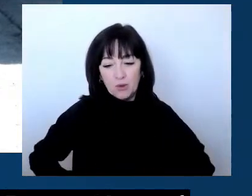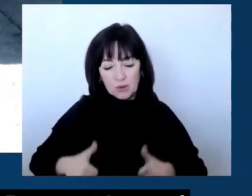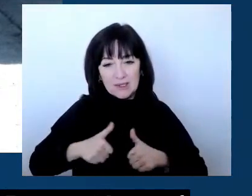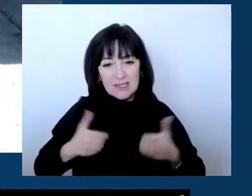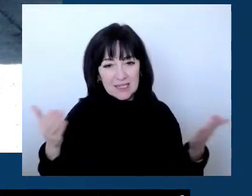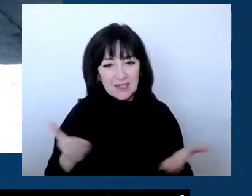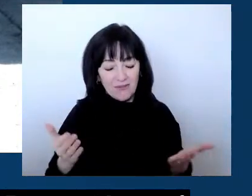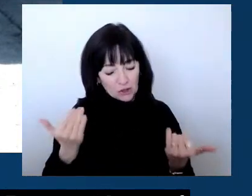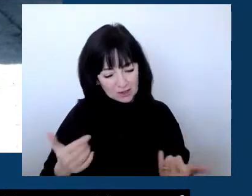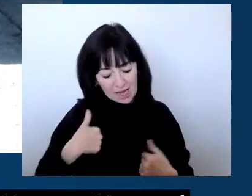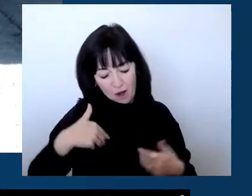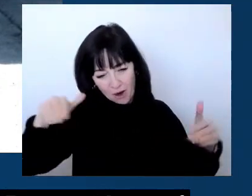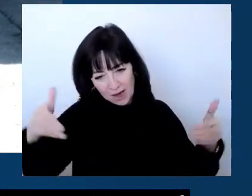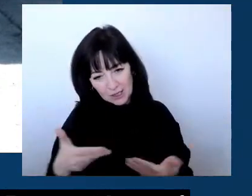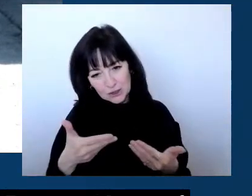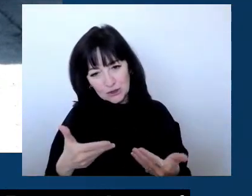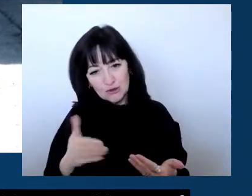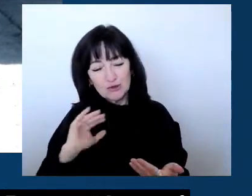our governor, John Carney.